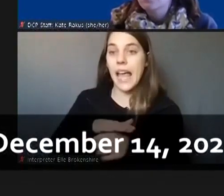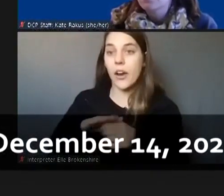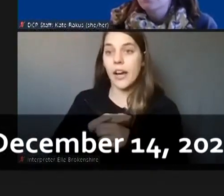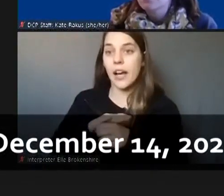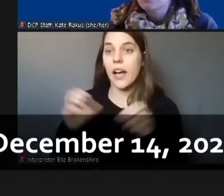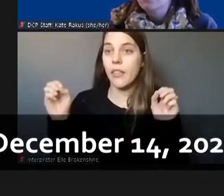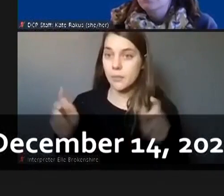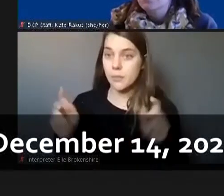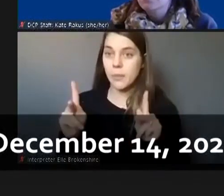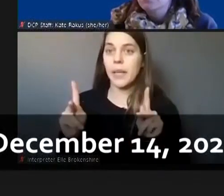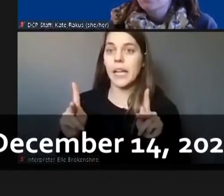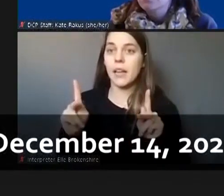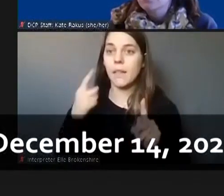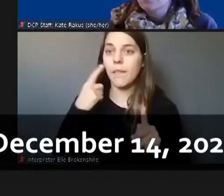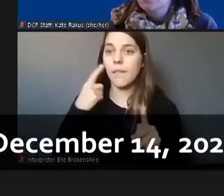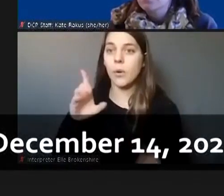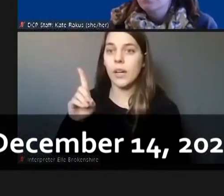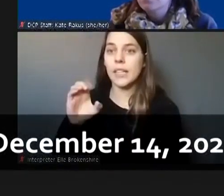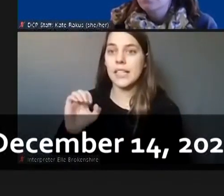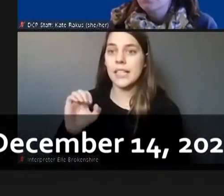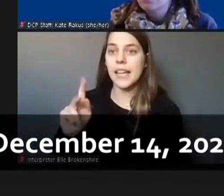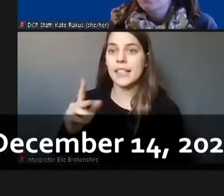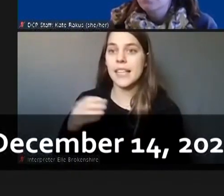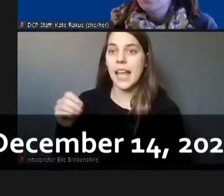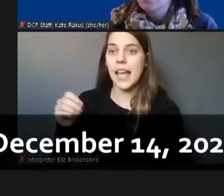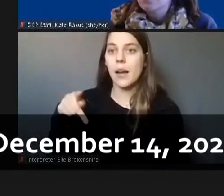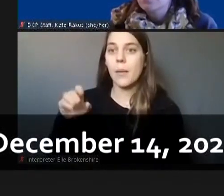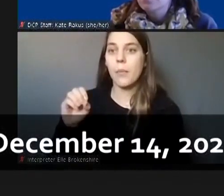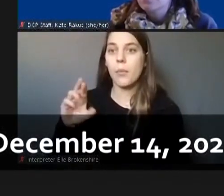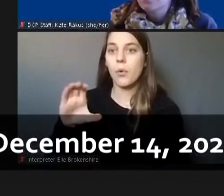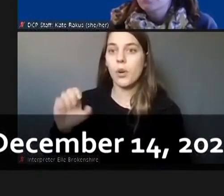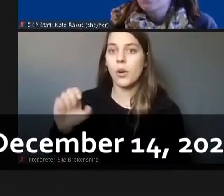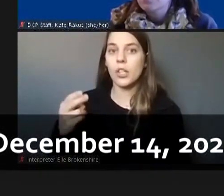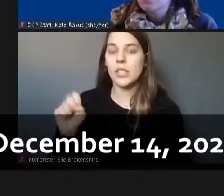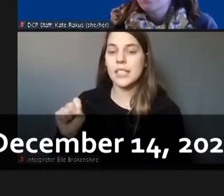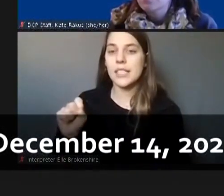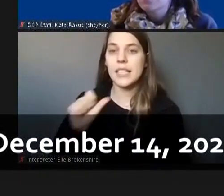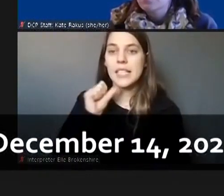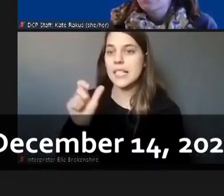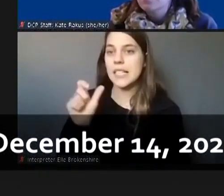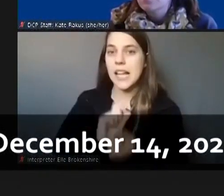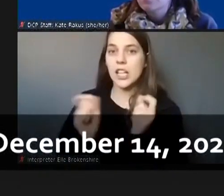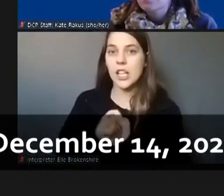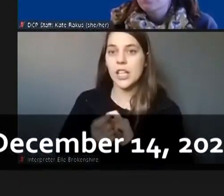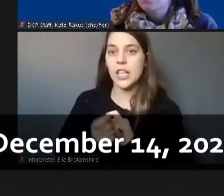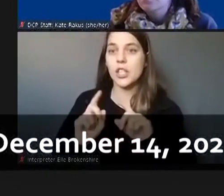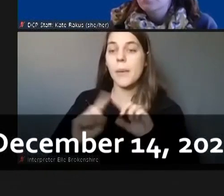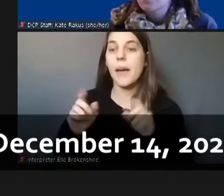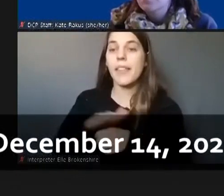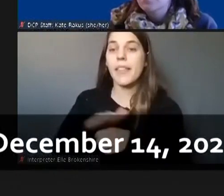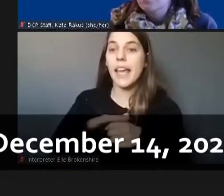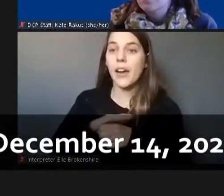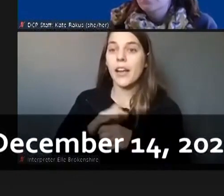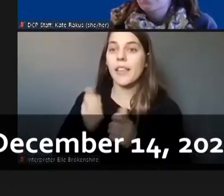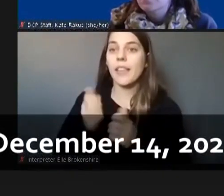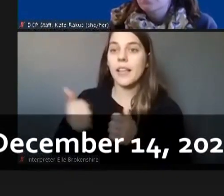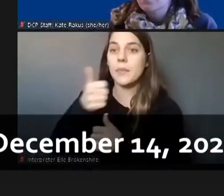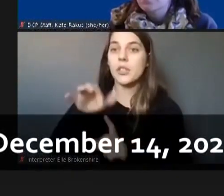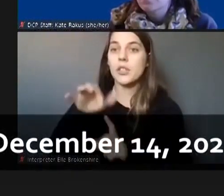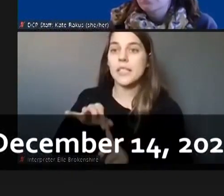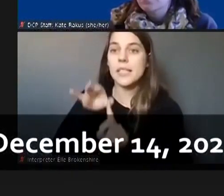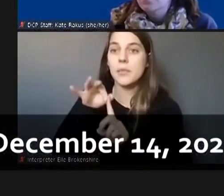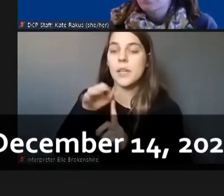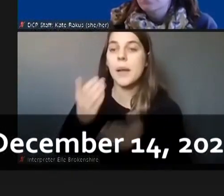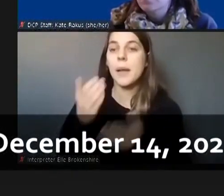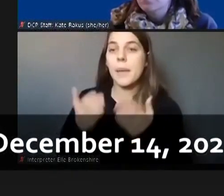for decks and porches doesn't change. But the area where an administrator's exception might allow